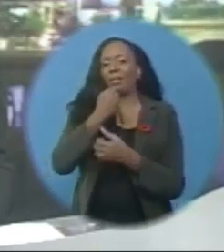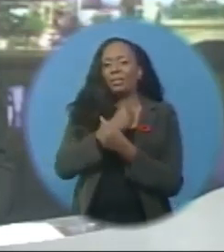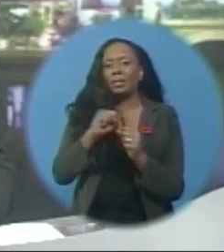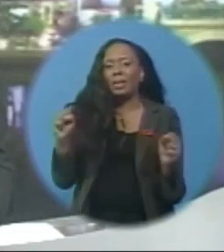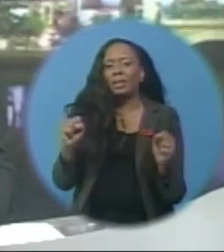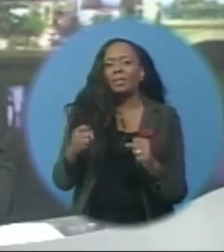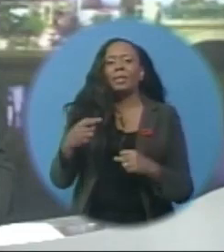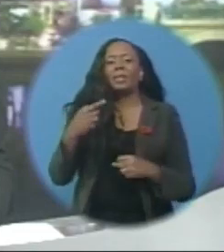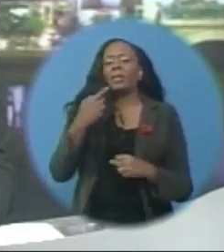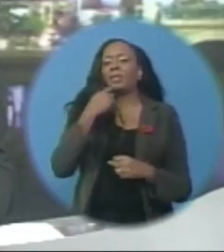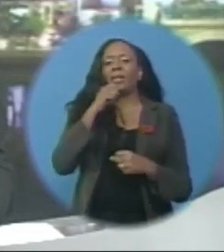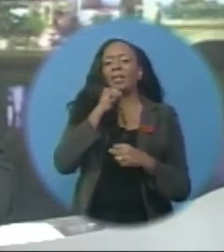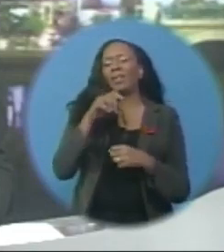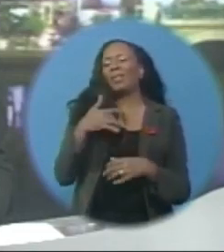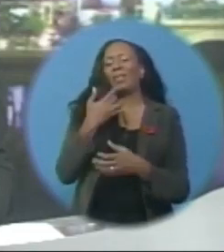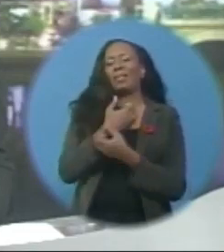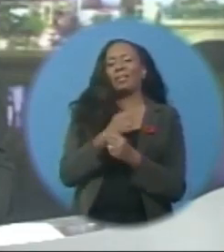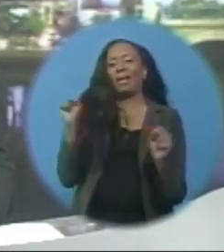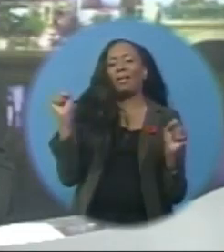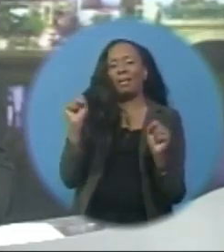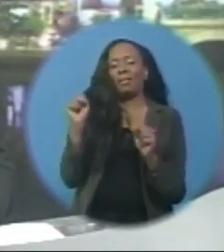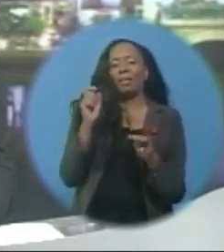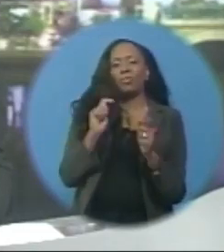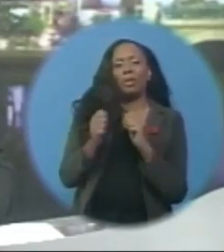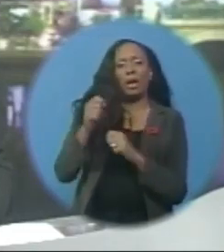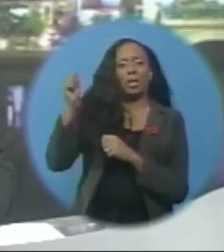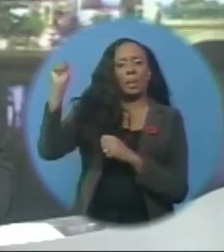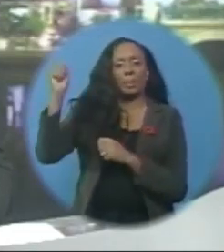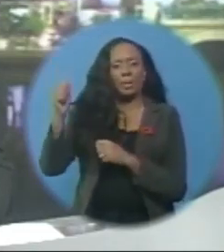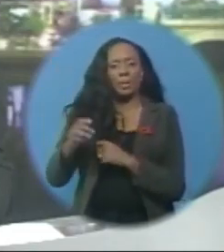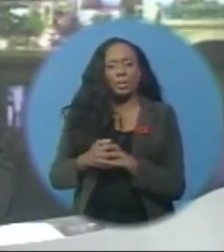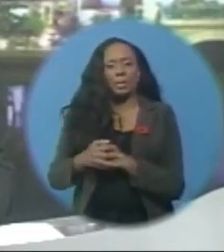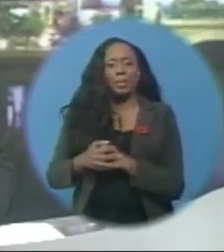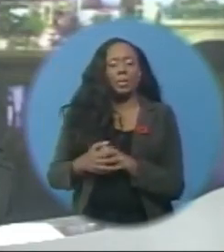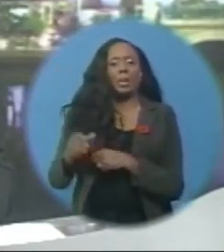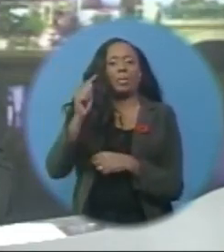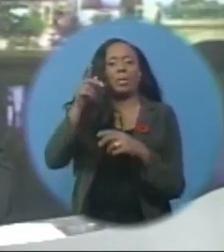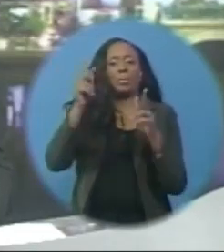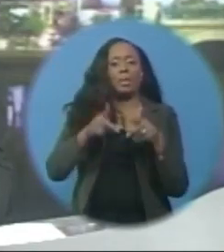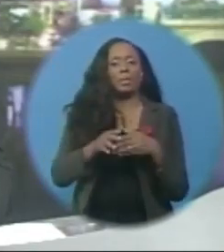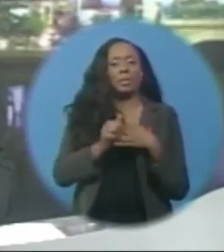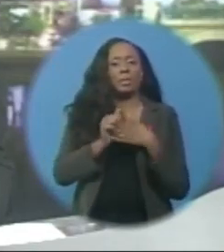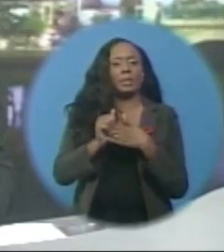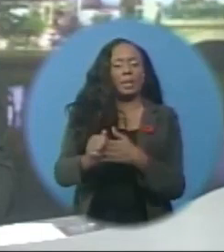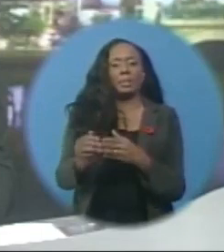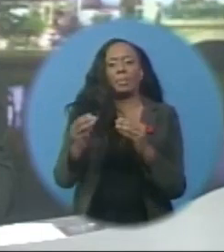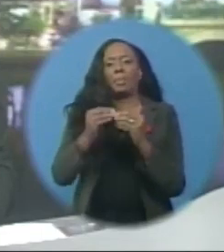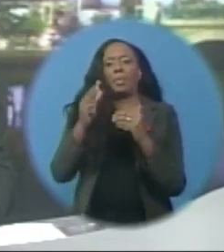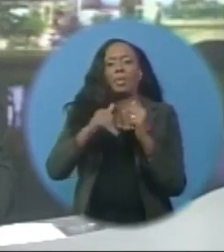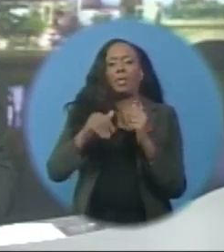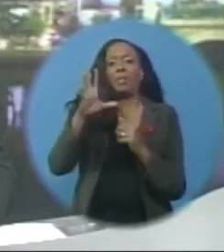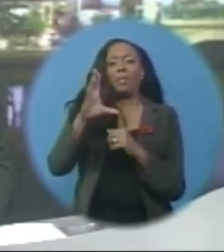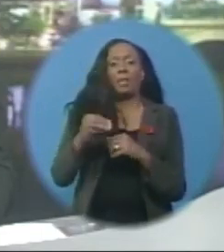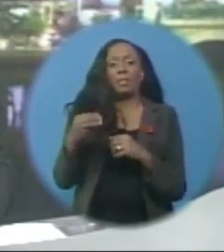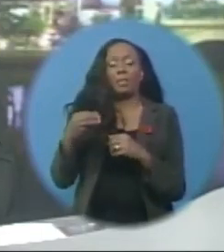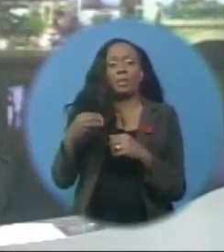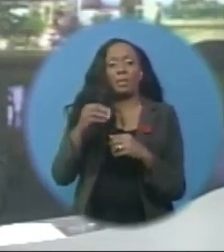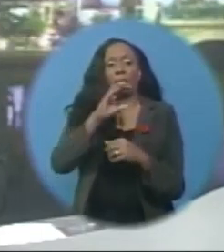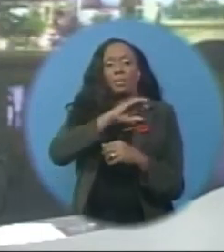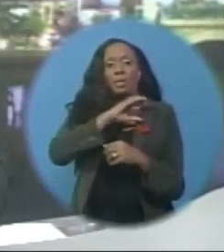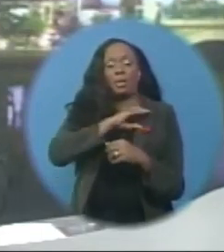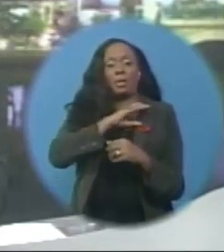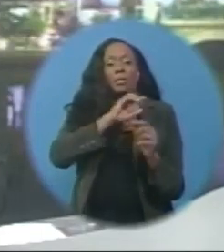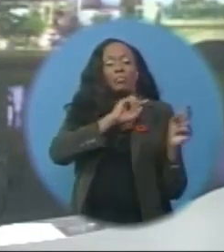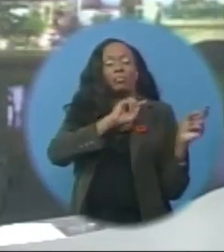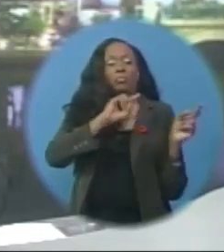feel safe in the Twin Island Republic. Richards, who led more than 50 officers and their families to the Canadian High Commission yesterday to